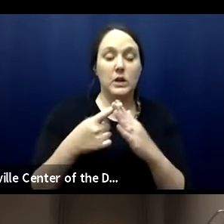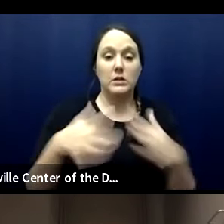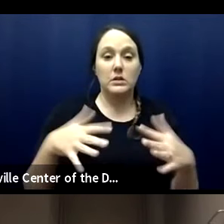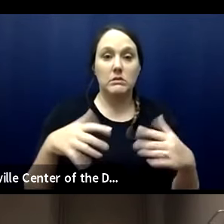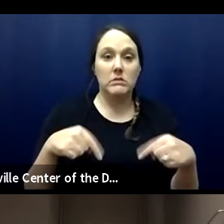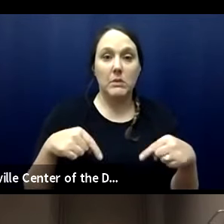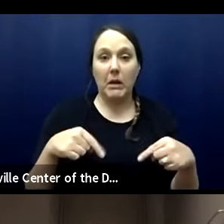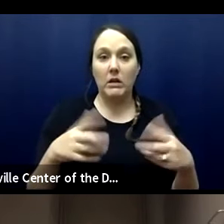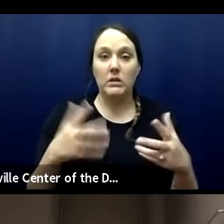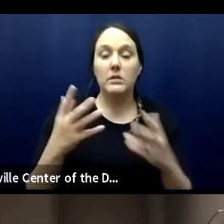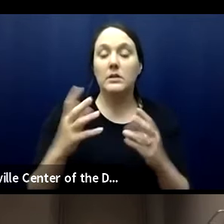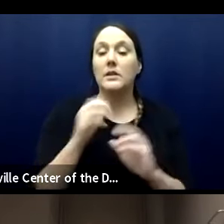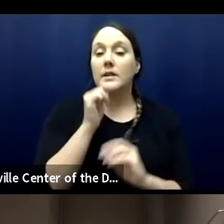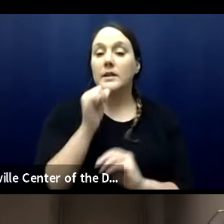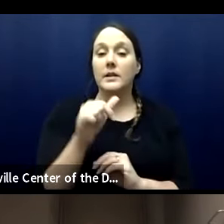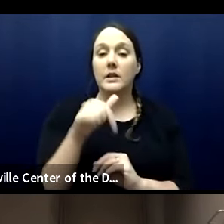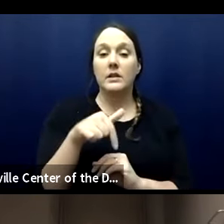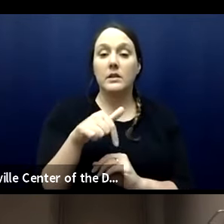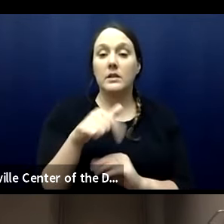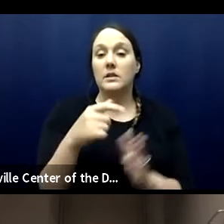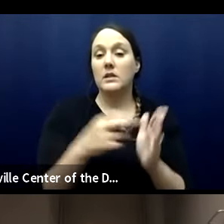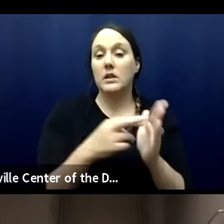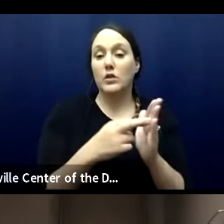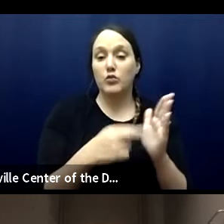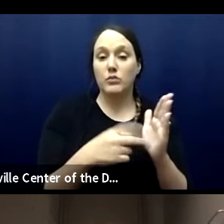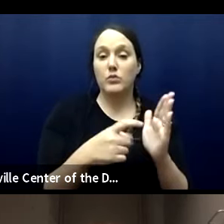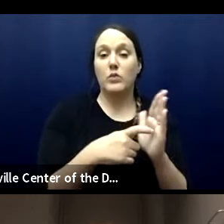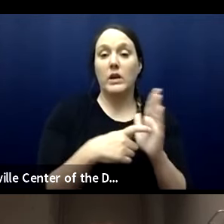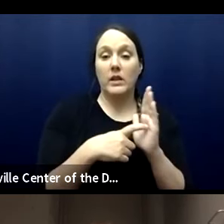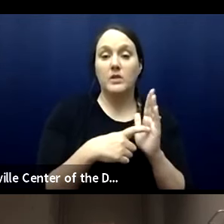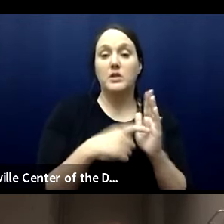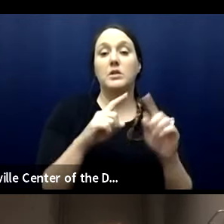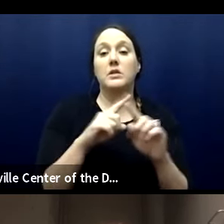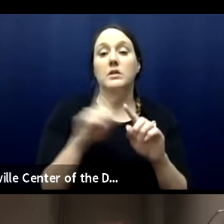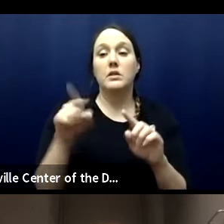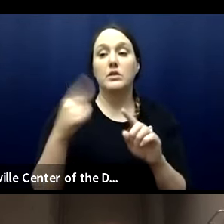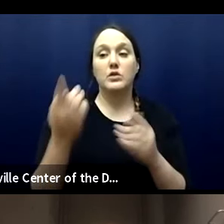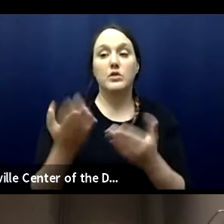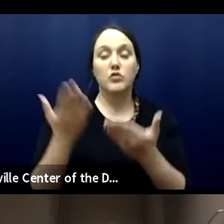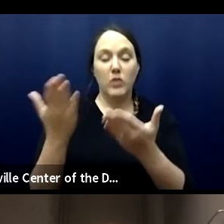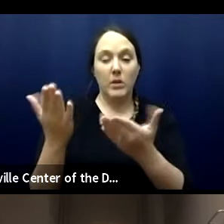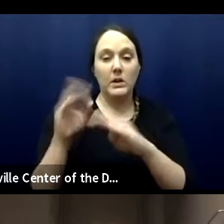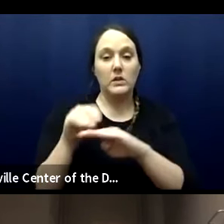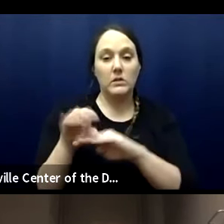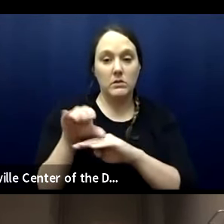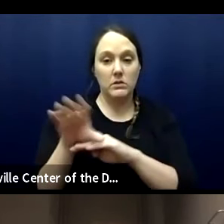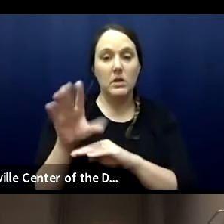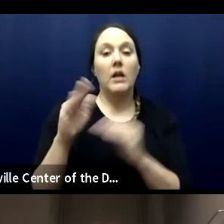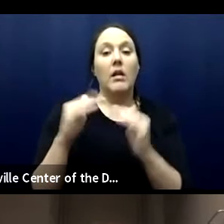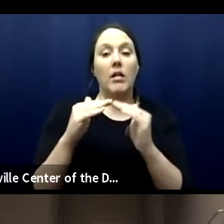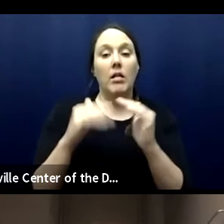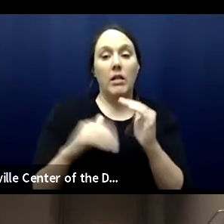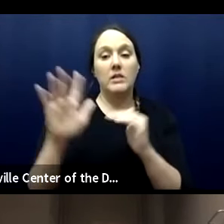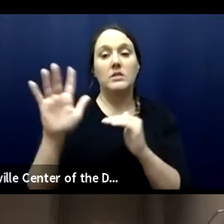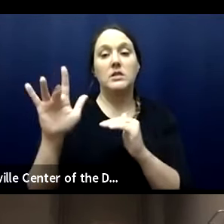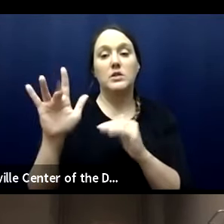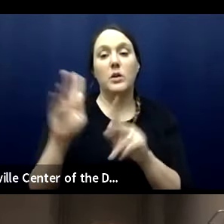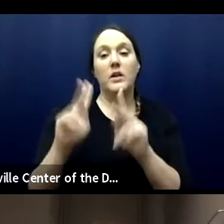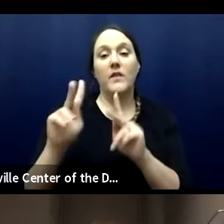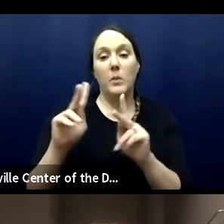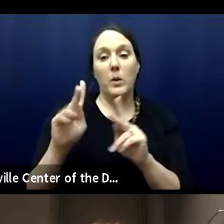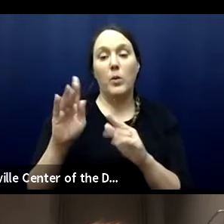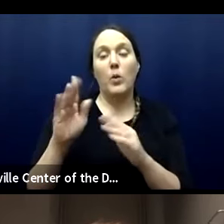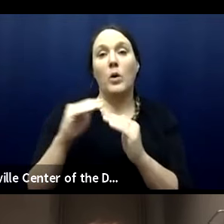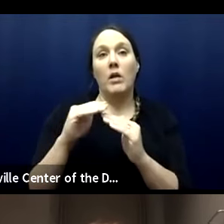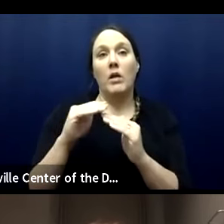not only is this not a regulation, it's a recommendation, but less than 25 people and 900 square